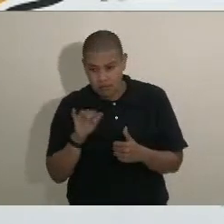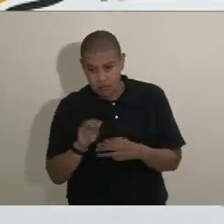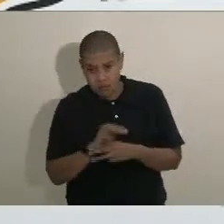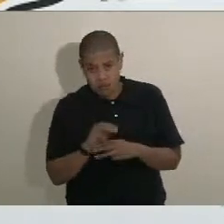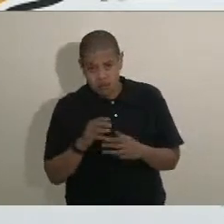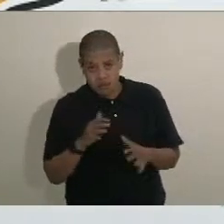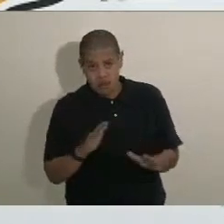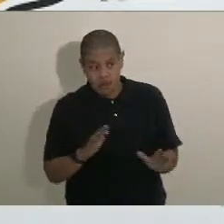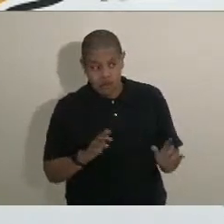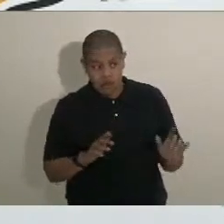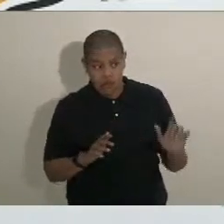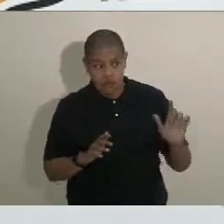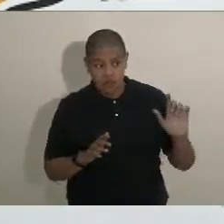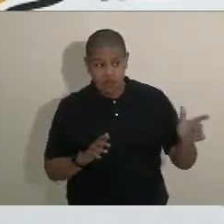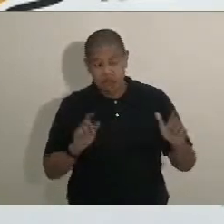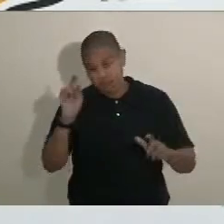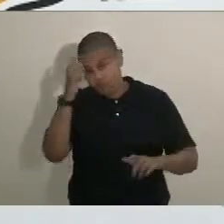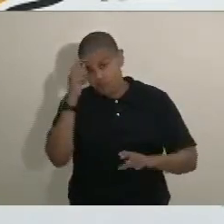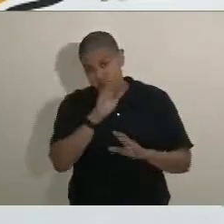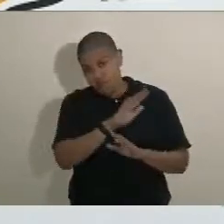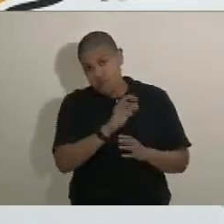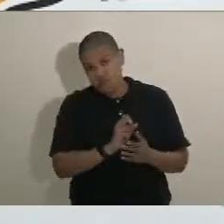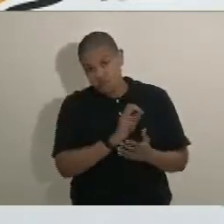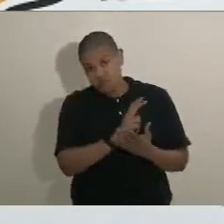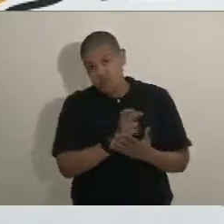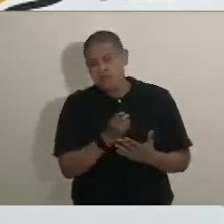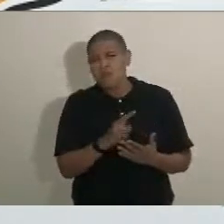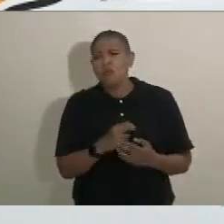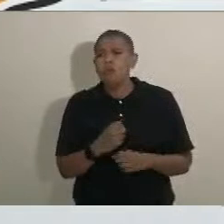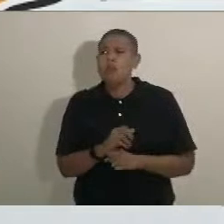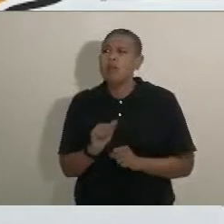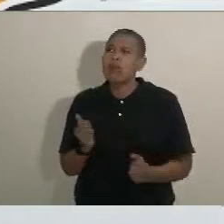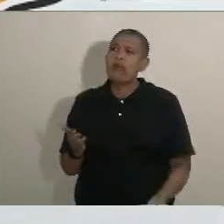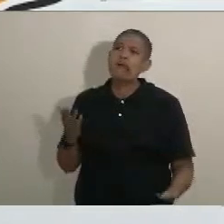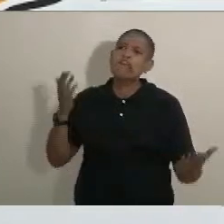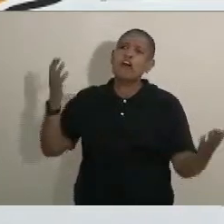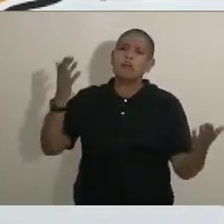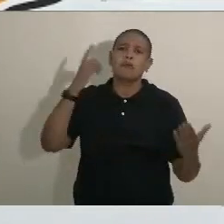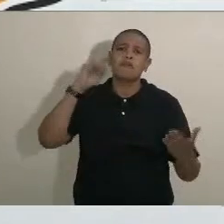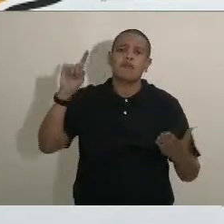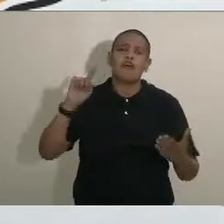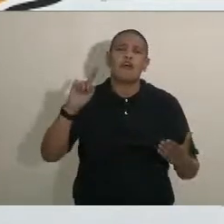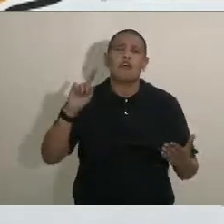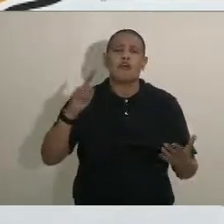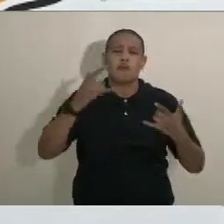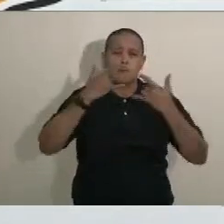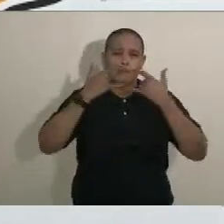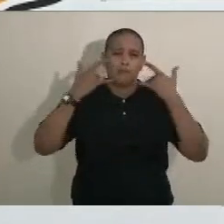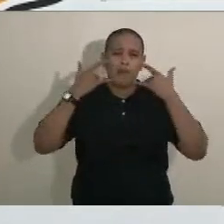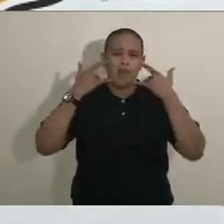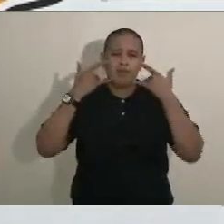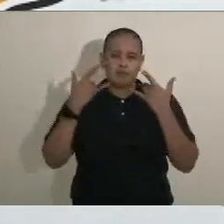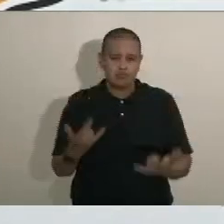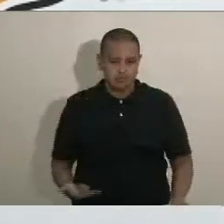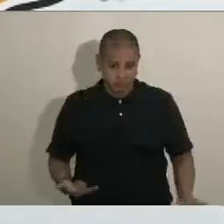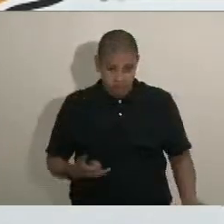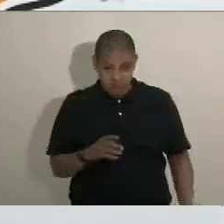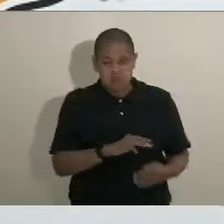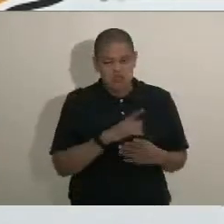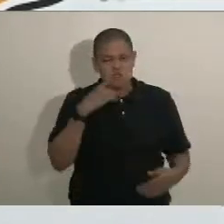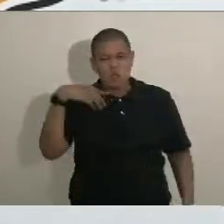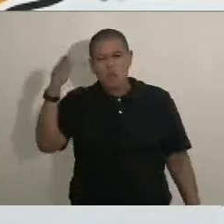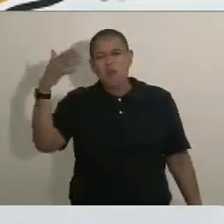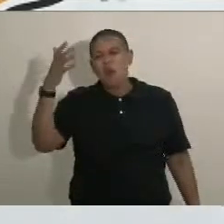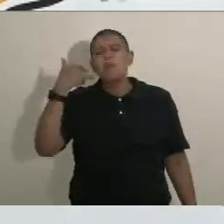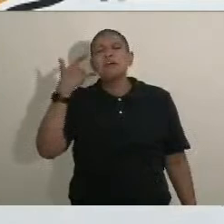ministry give the government their approval or make any recommendations for the mask mandate not to be removed? And